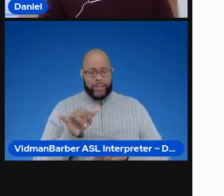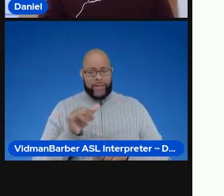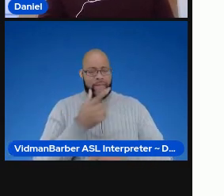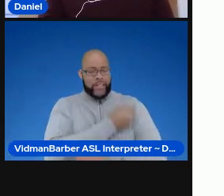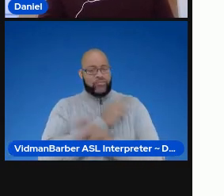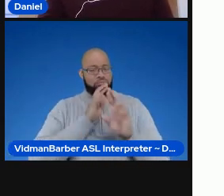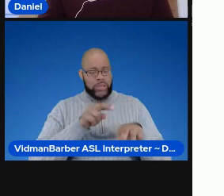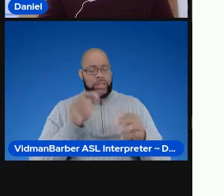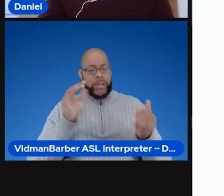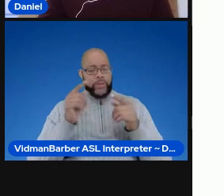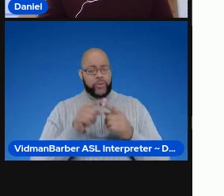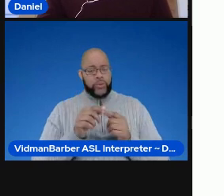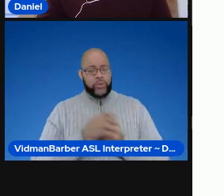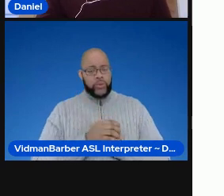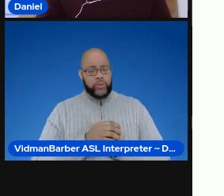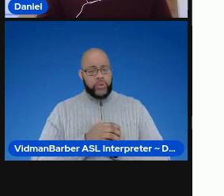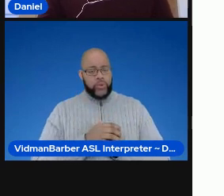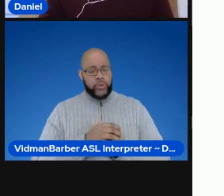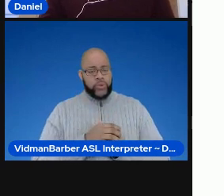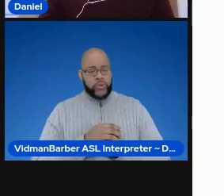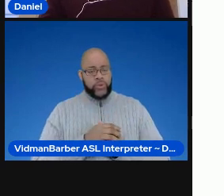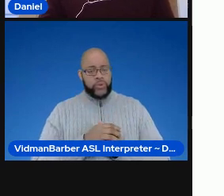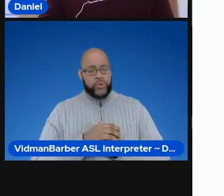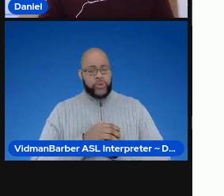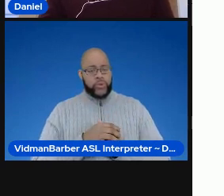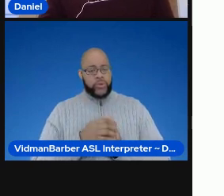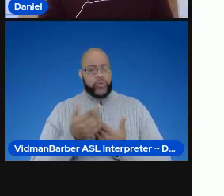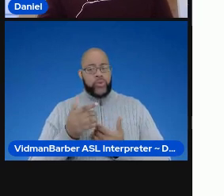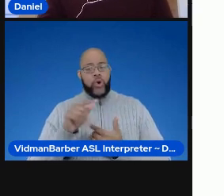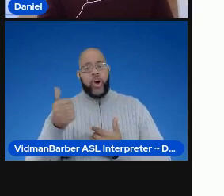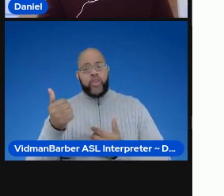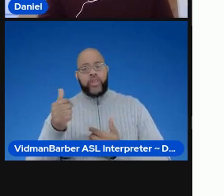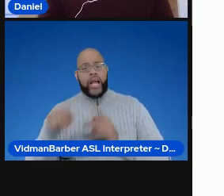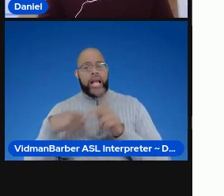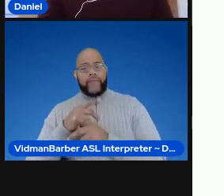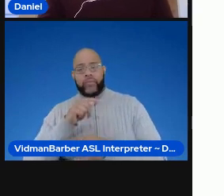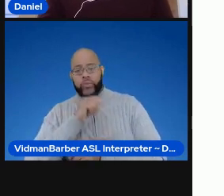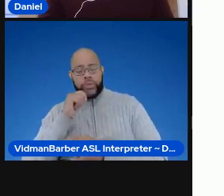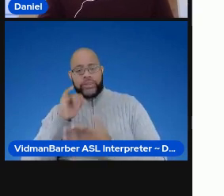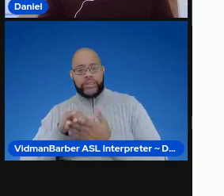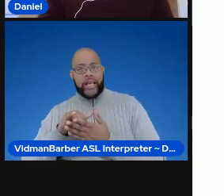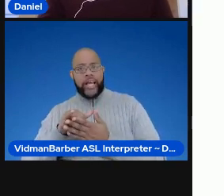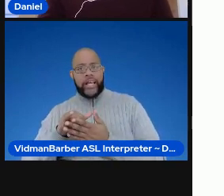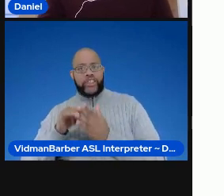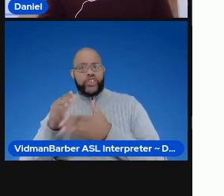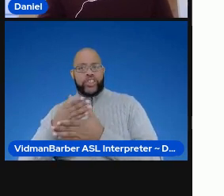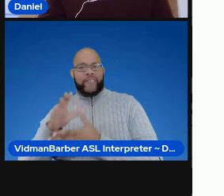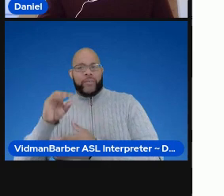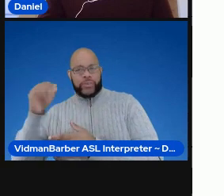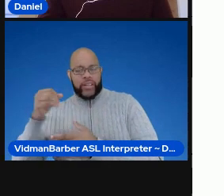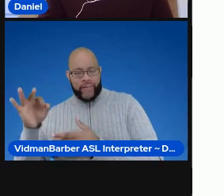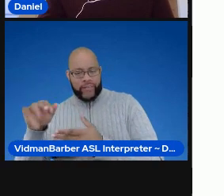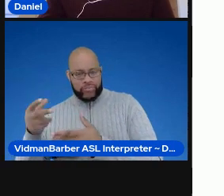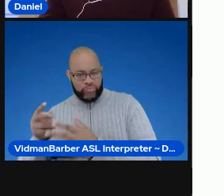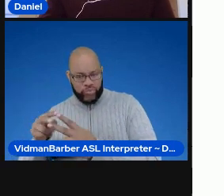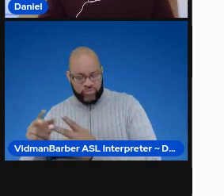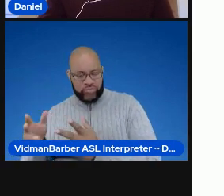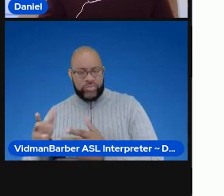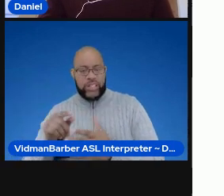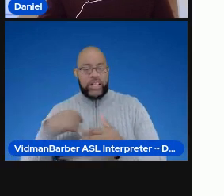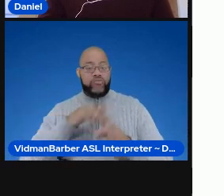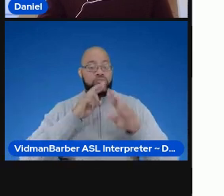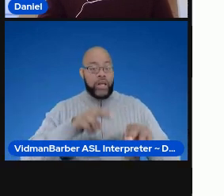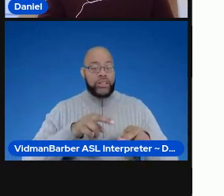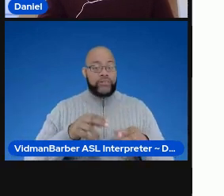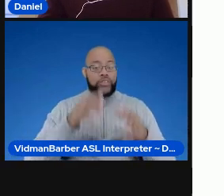responses compared with even dizygotic twins that share only 50% of genetics. So this shows that a lot of our responsiveness is